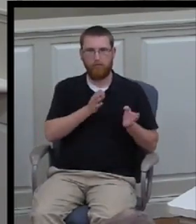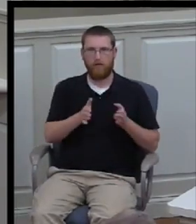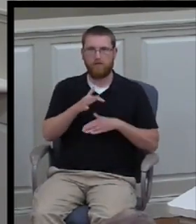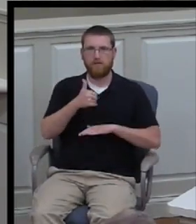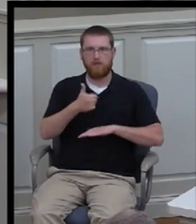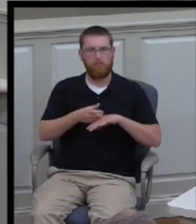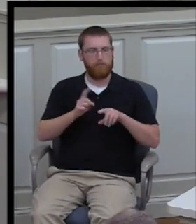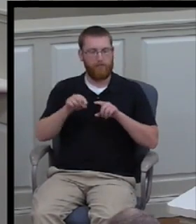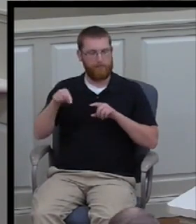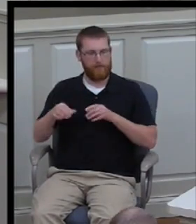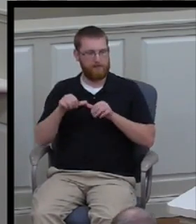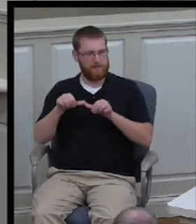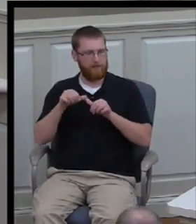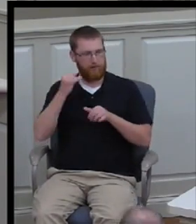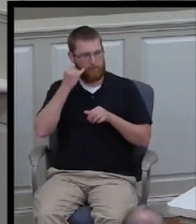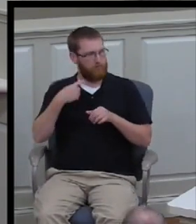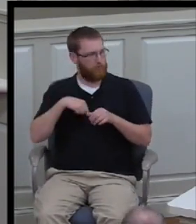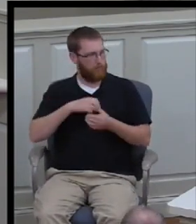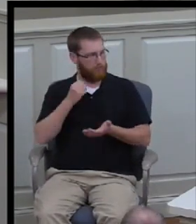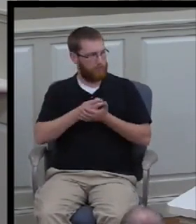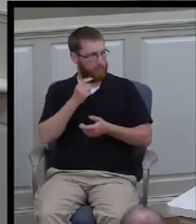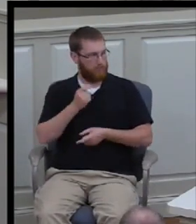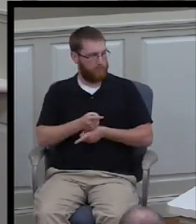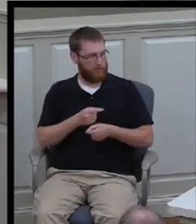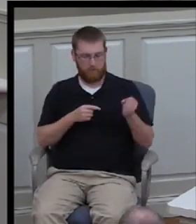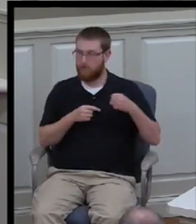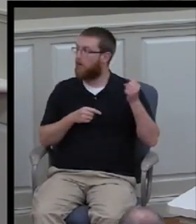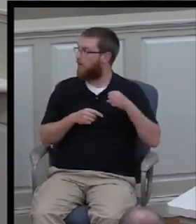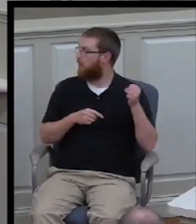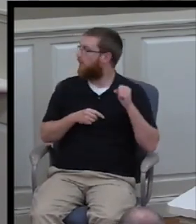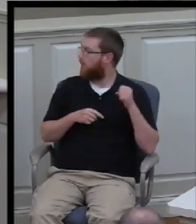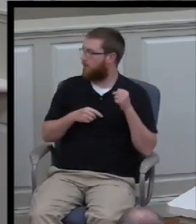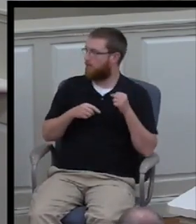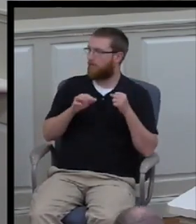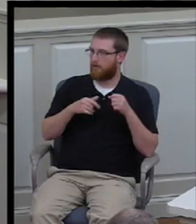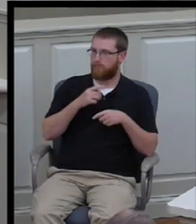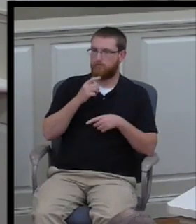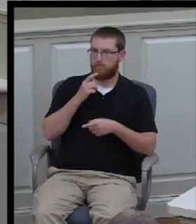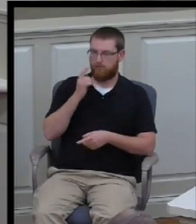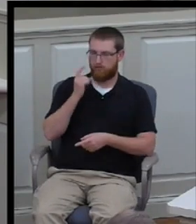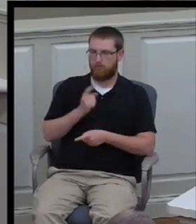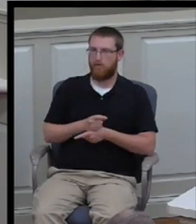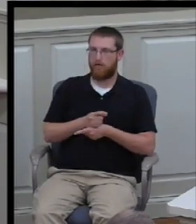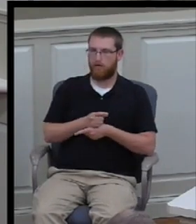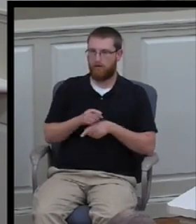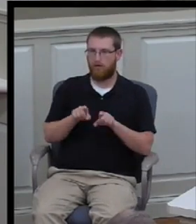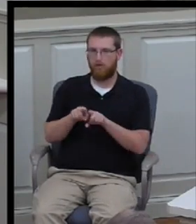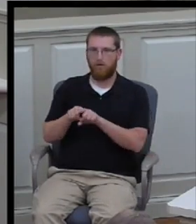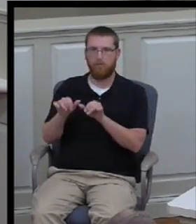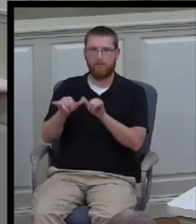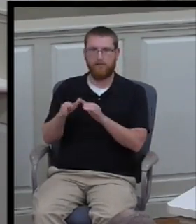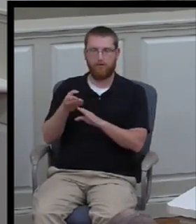So this would continue on if we move forward. Correct. If ultimately that is correct, and you would do a preliminary engineering report